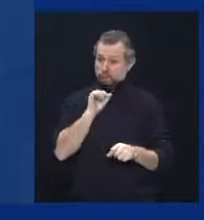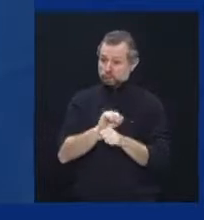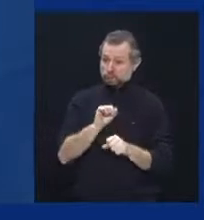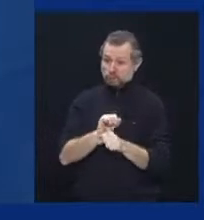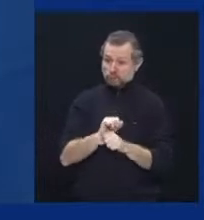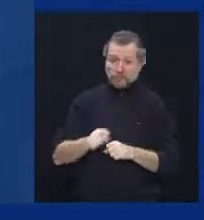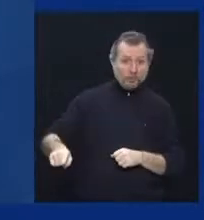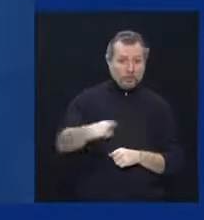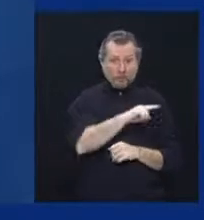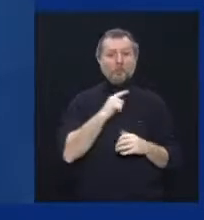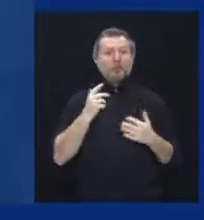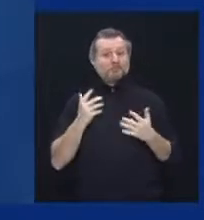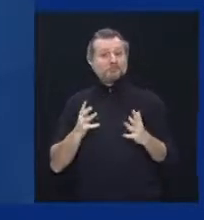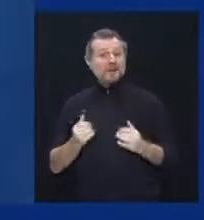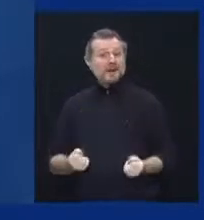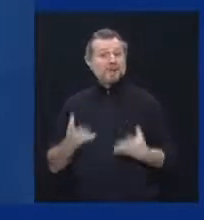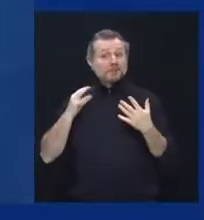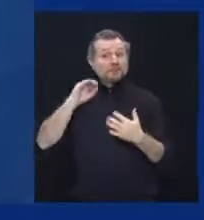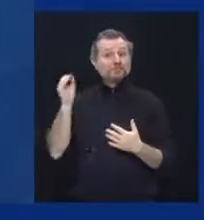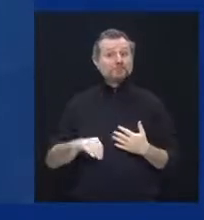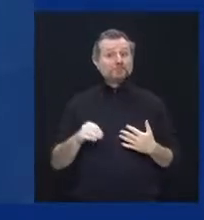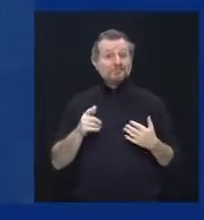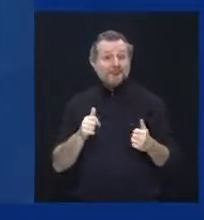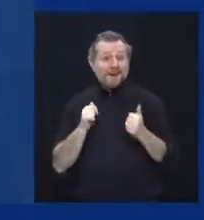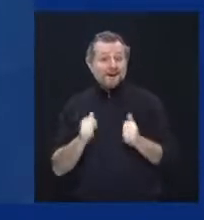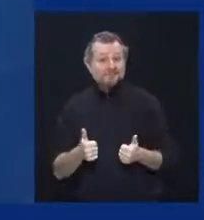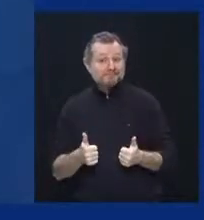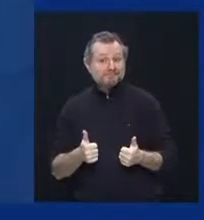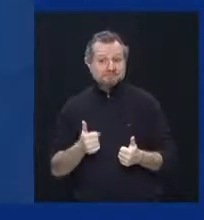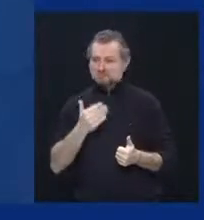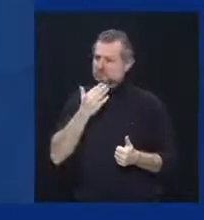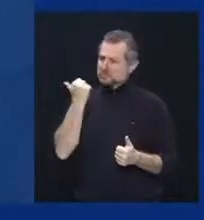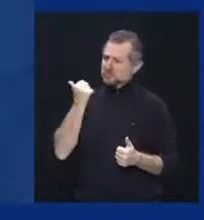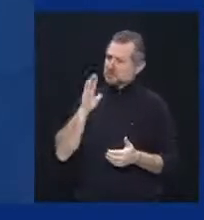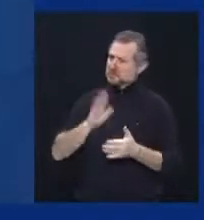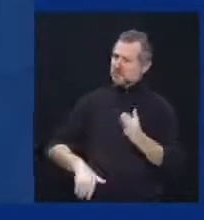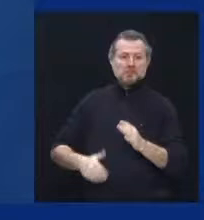arms, is much higher than it was.